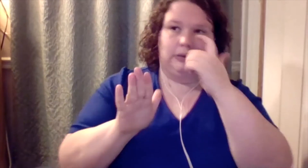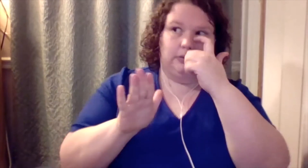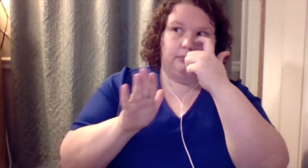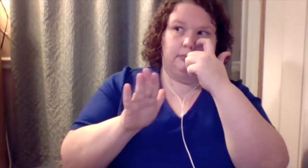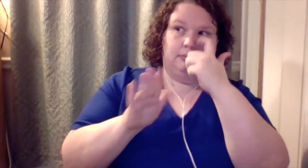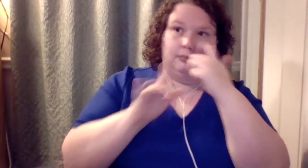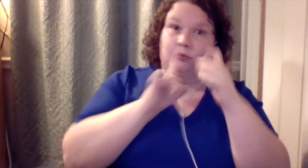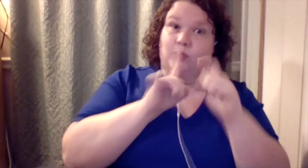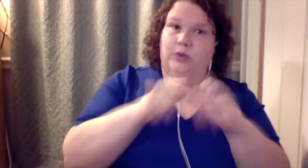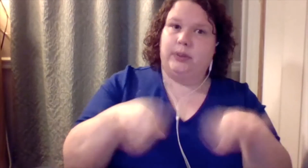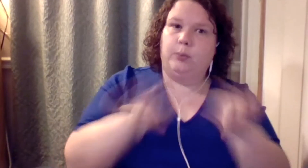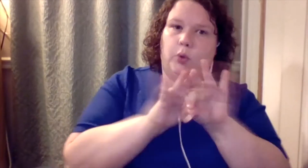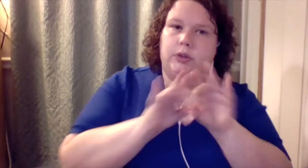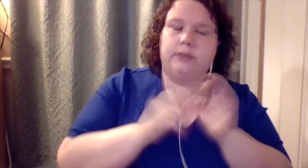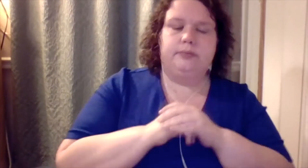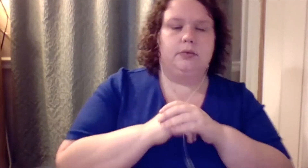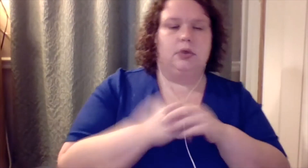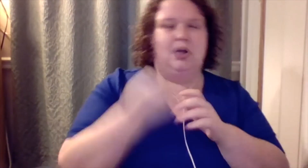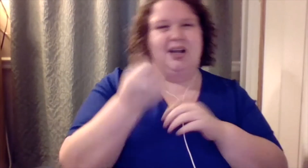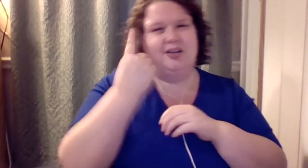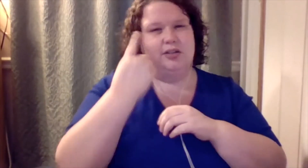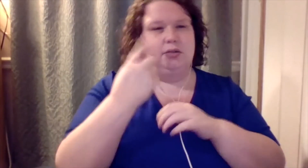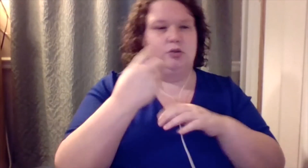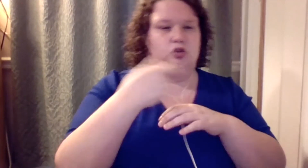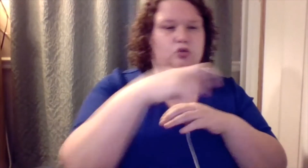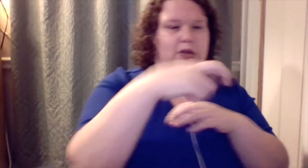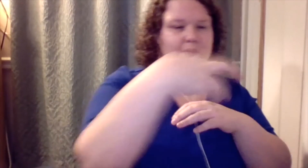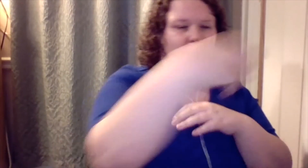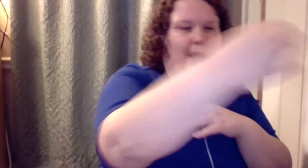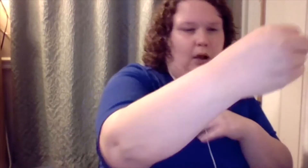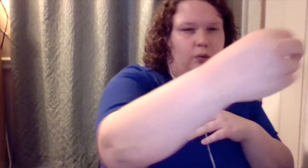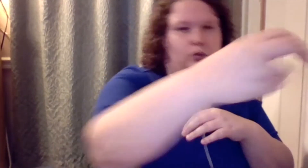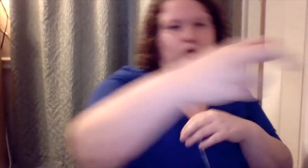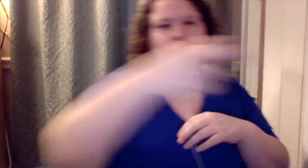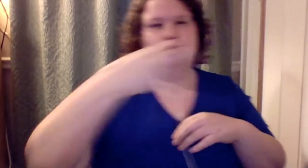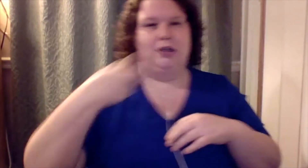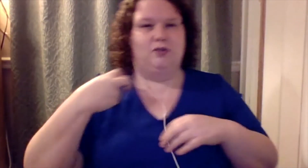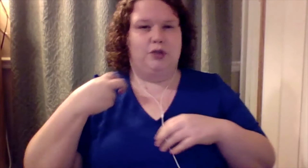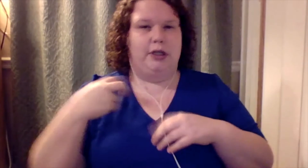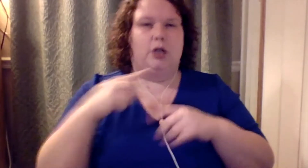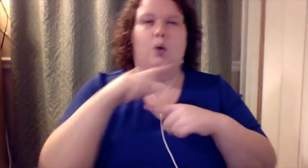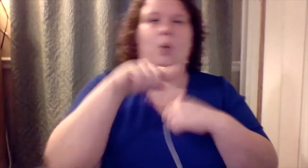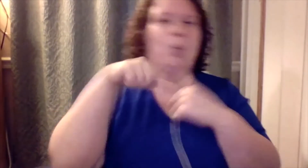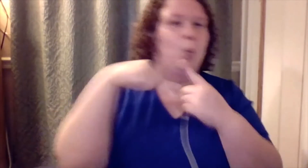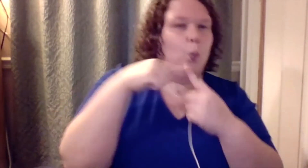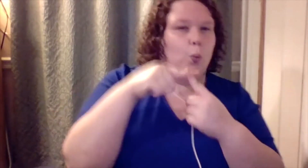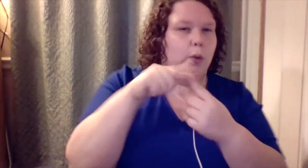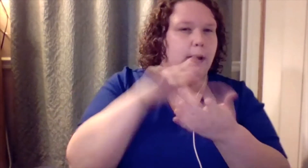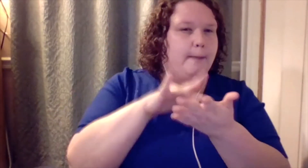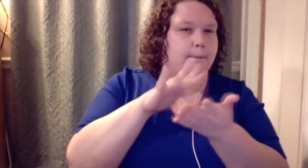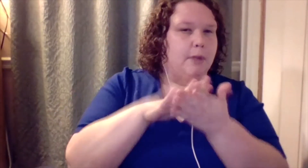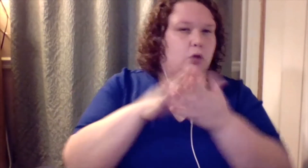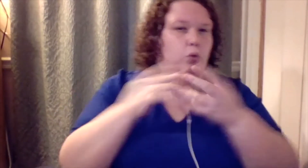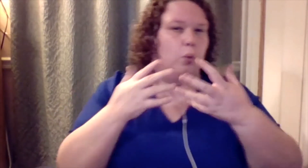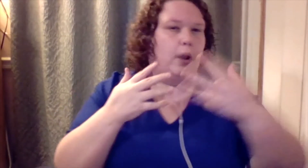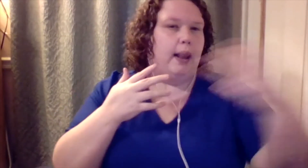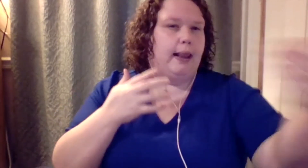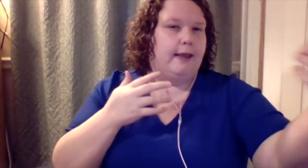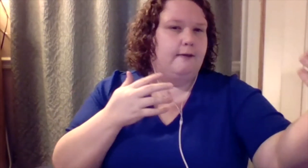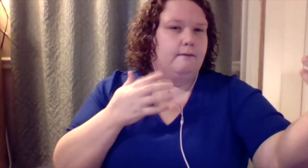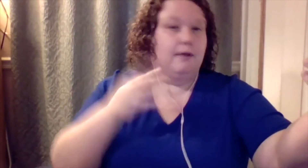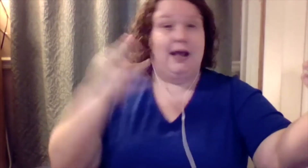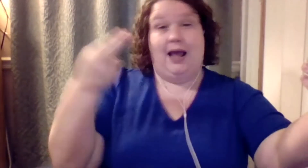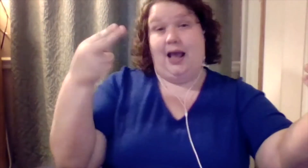I get that they transfer in or out at these times, but especially when in middle school do they transfer out, and when in high school do they come back